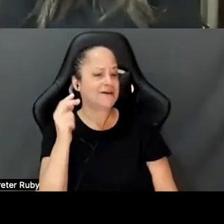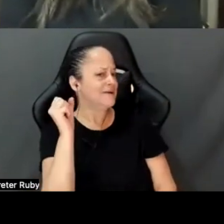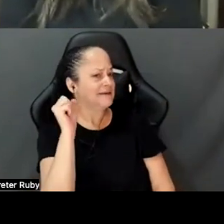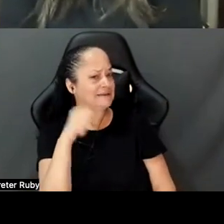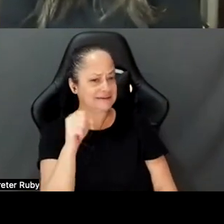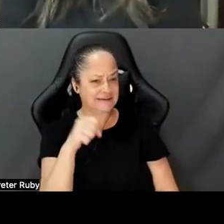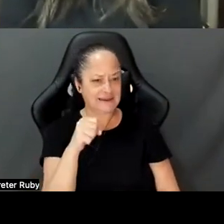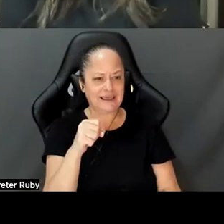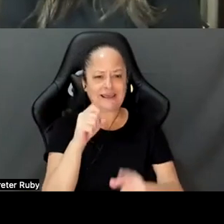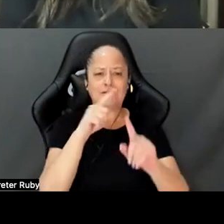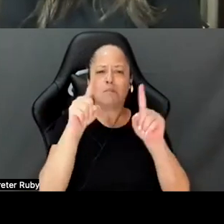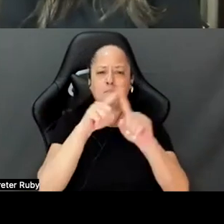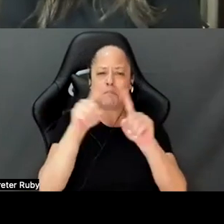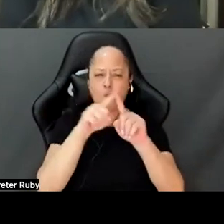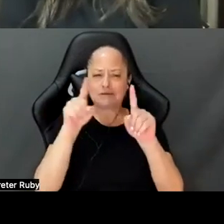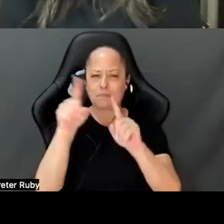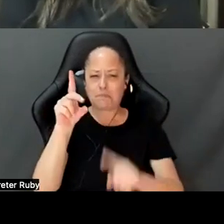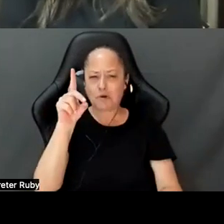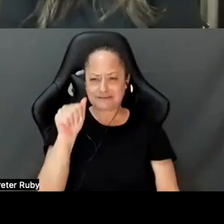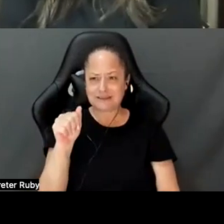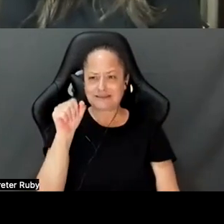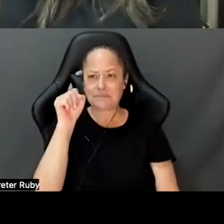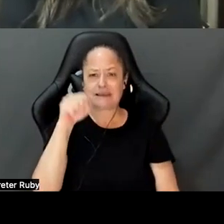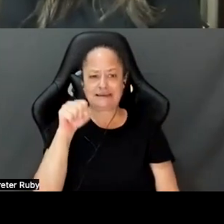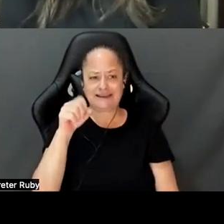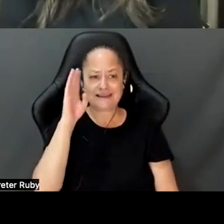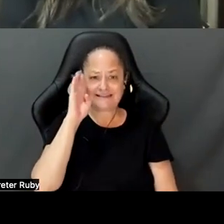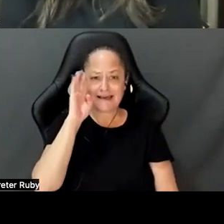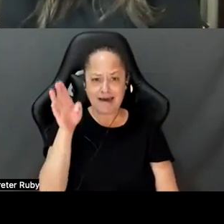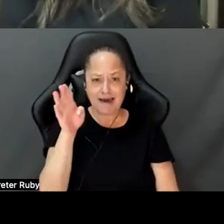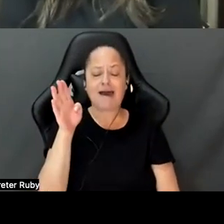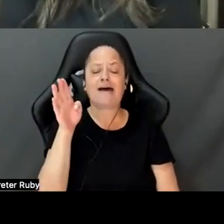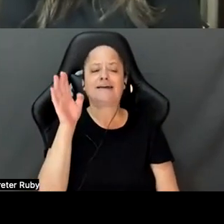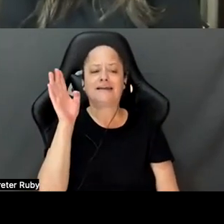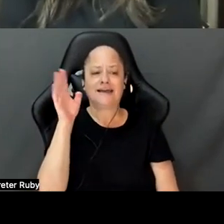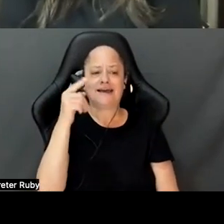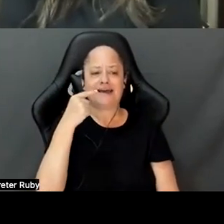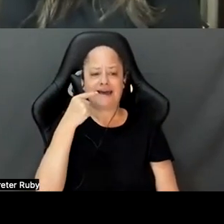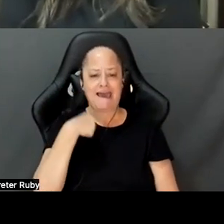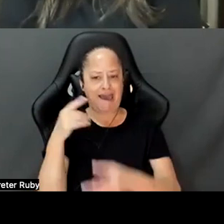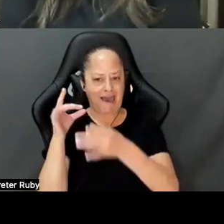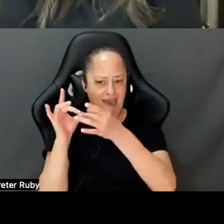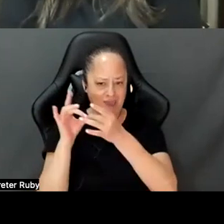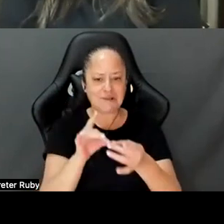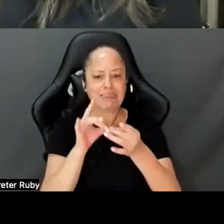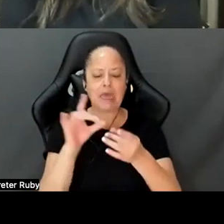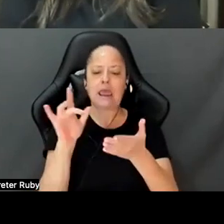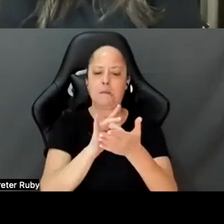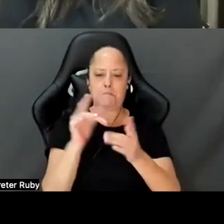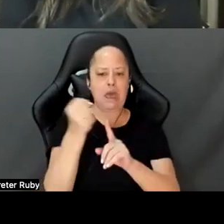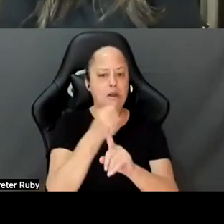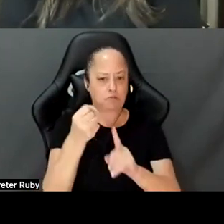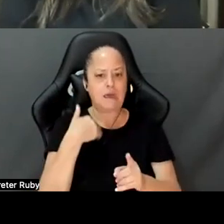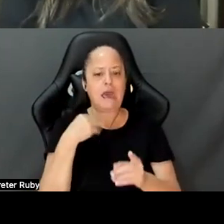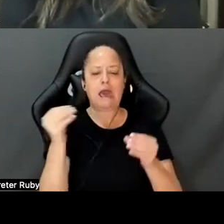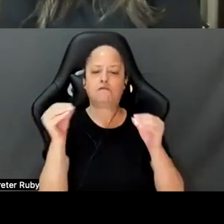Yeah, multiple disabilities. Yes. Hi. I related. And medical abuse. I've had more